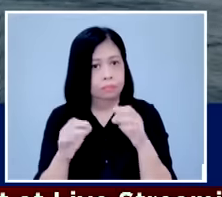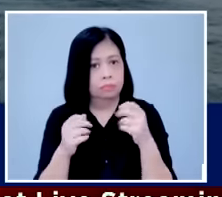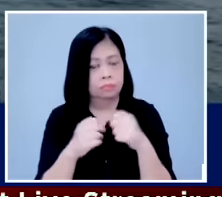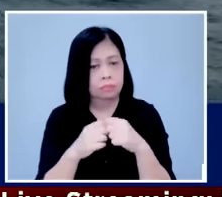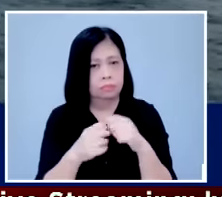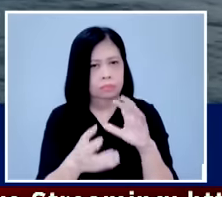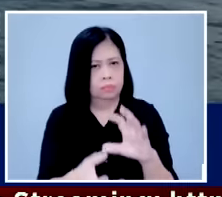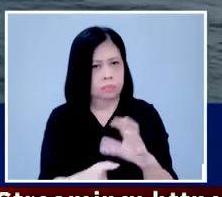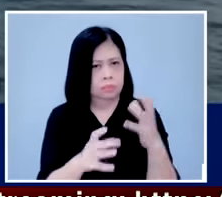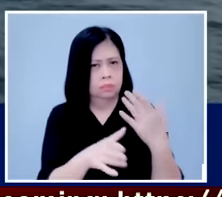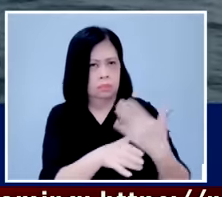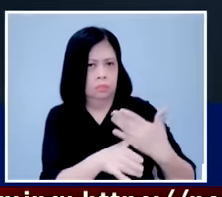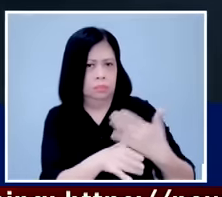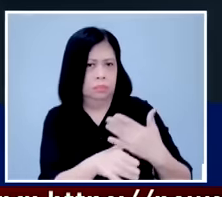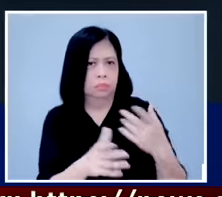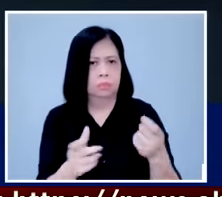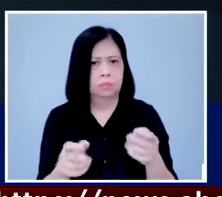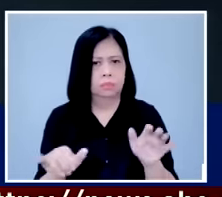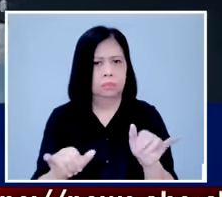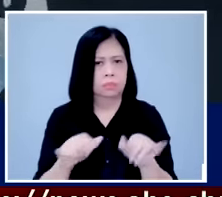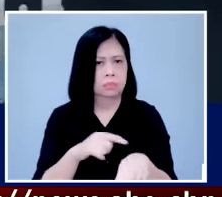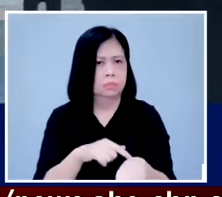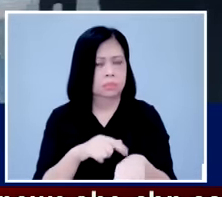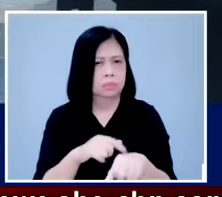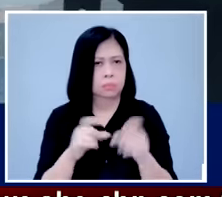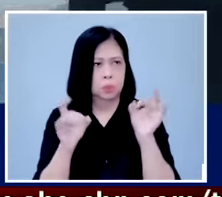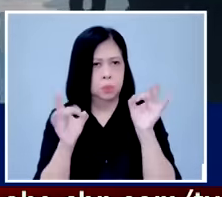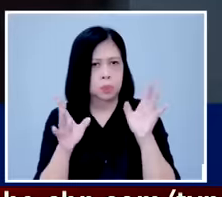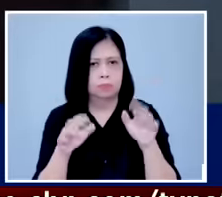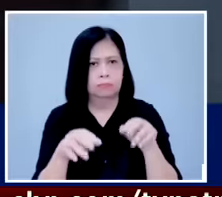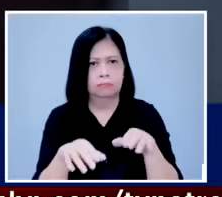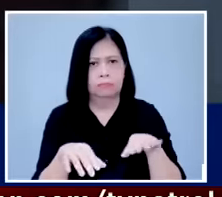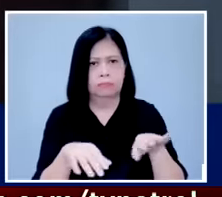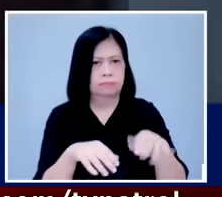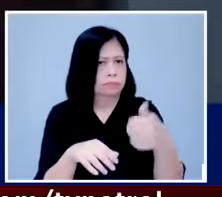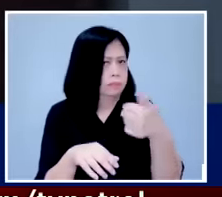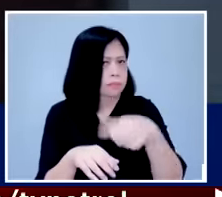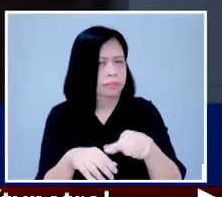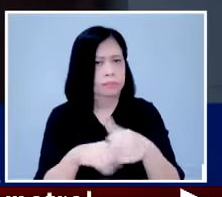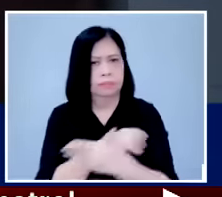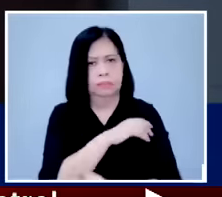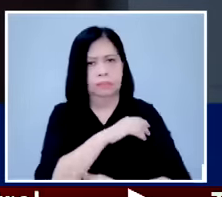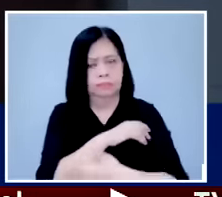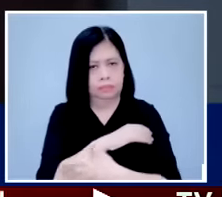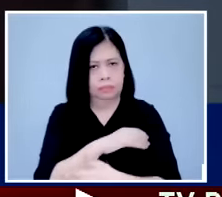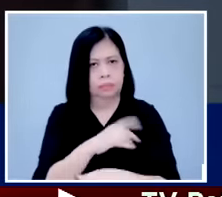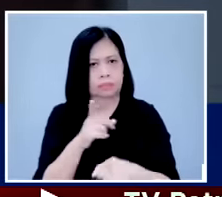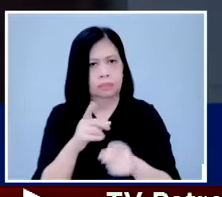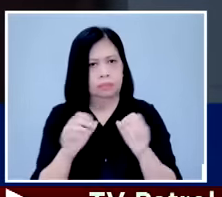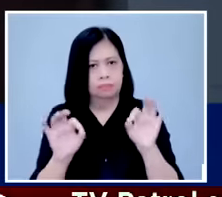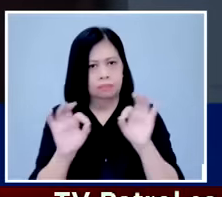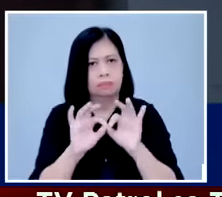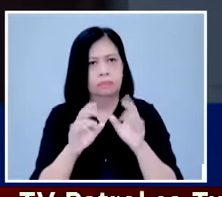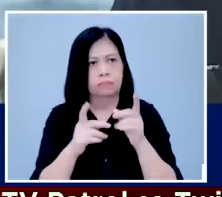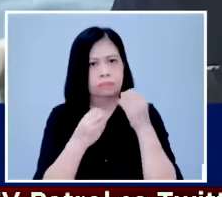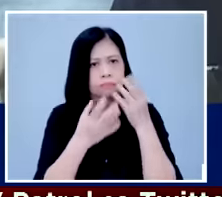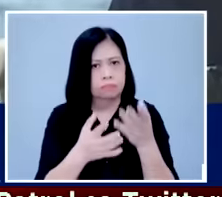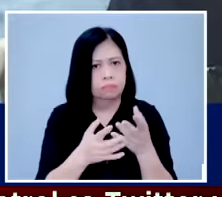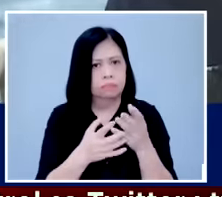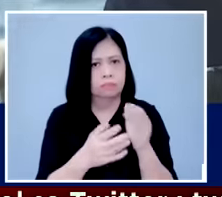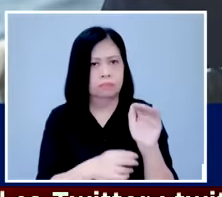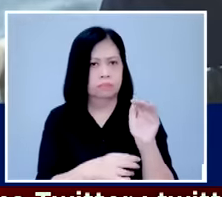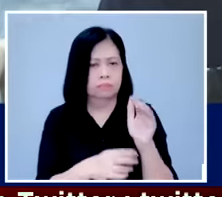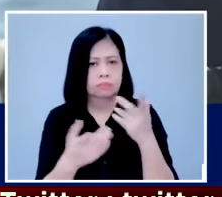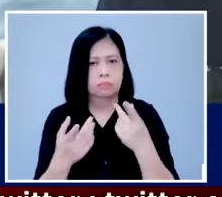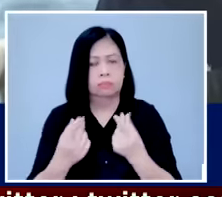disruptive, at the same time dangerous maneuvers from any other countries that's want to disrupt the